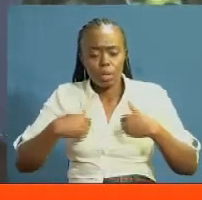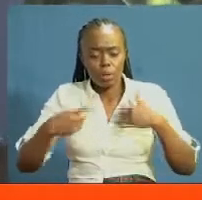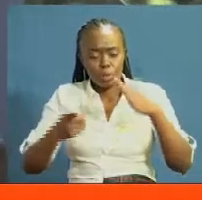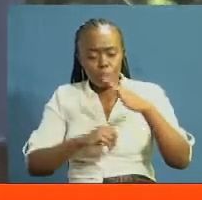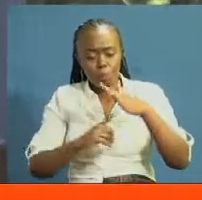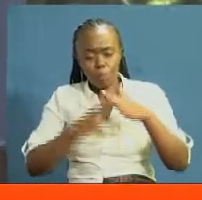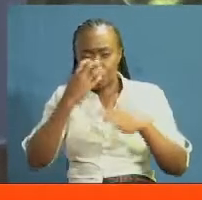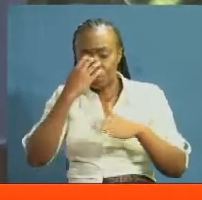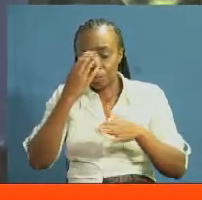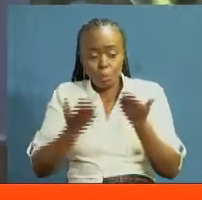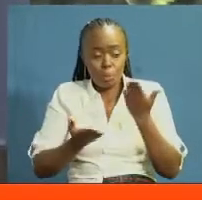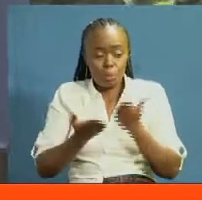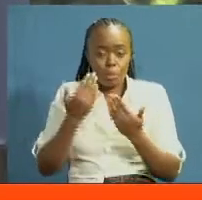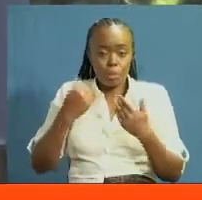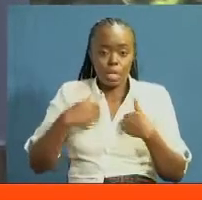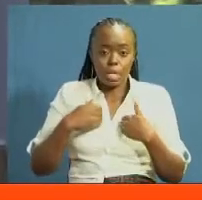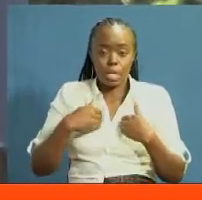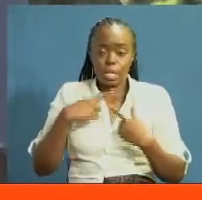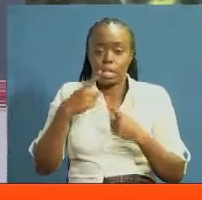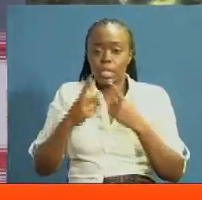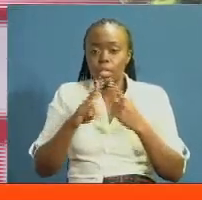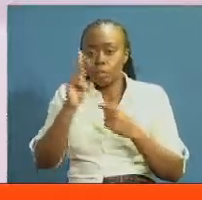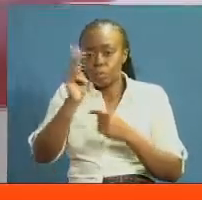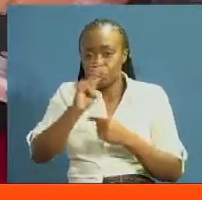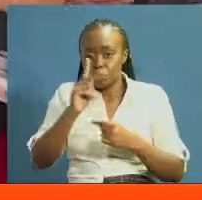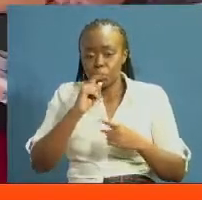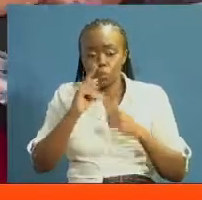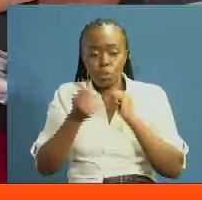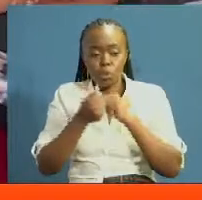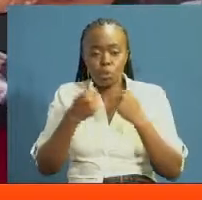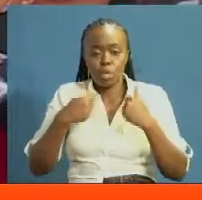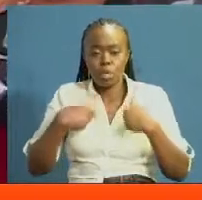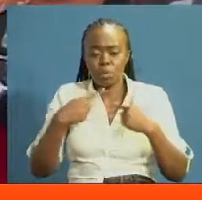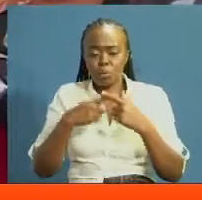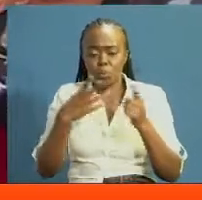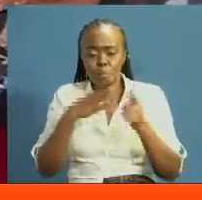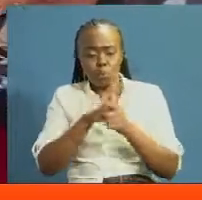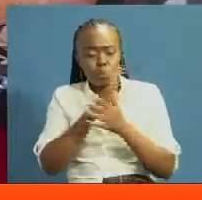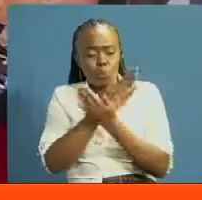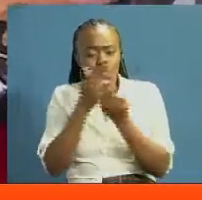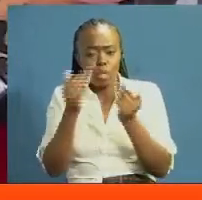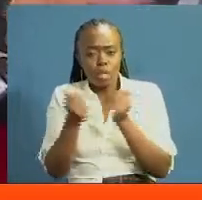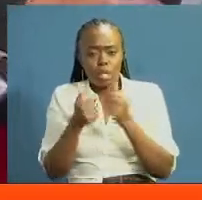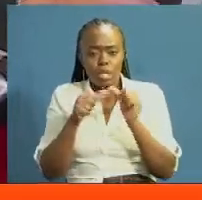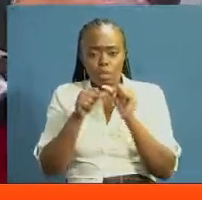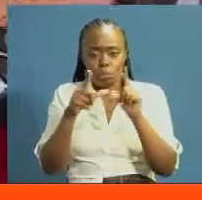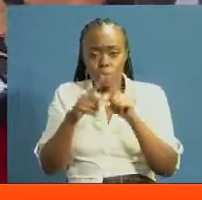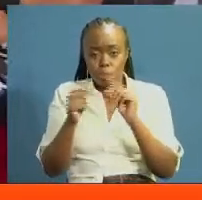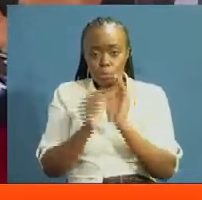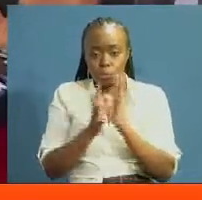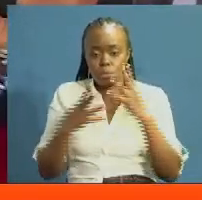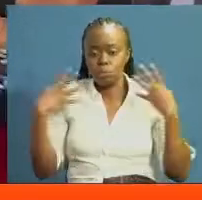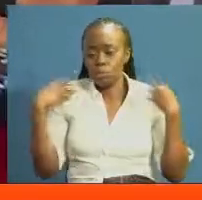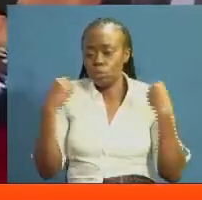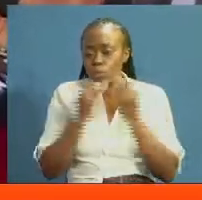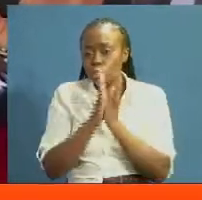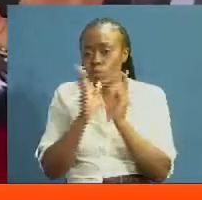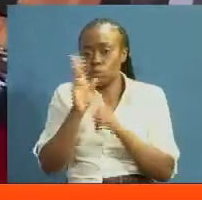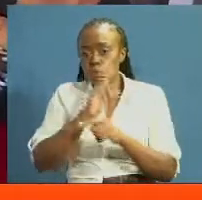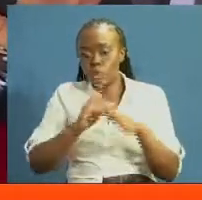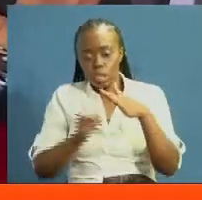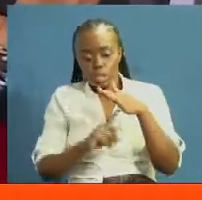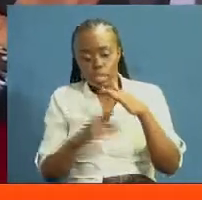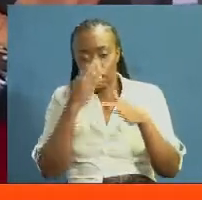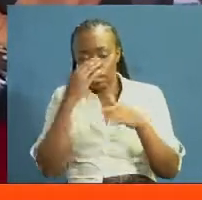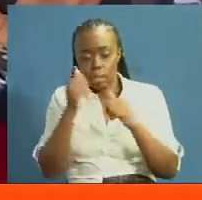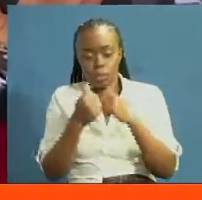President. However, Kalonzo termed the claim as wild and desperate propaganda as he's piled pressure on Deputy President William Ruto